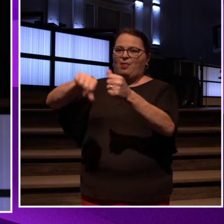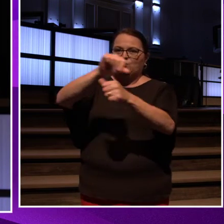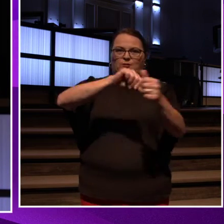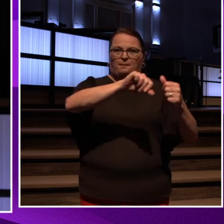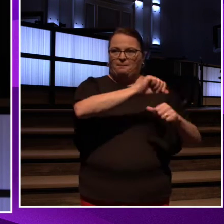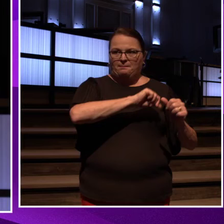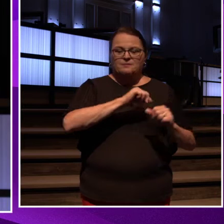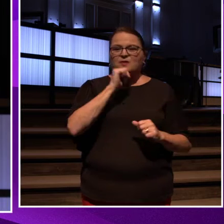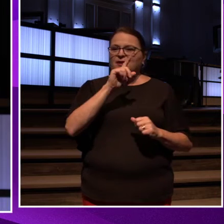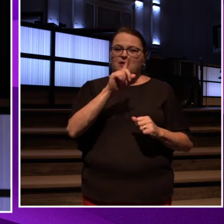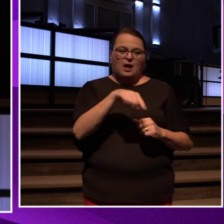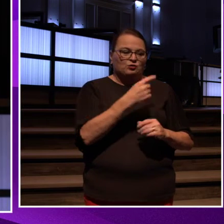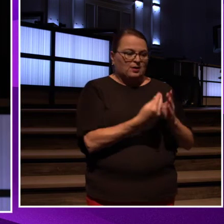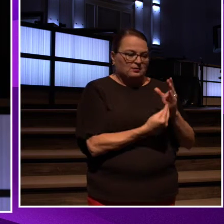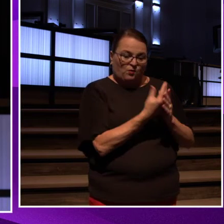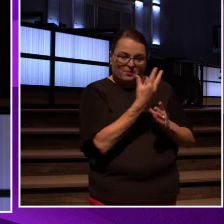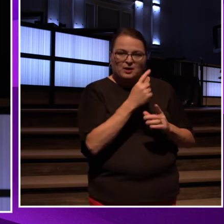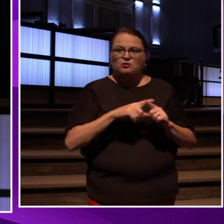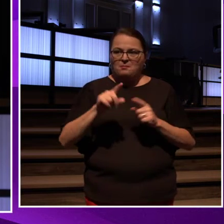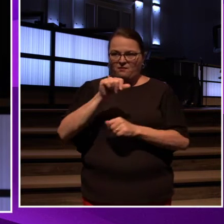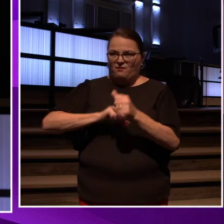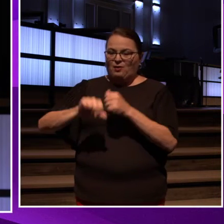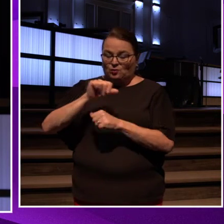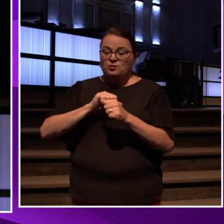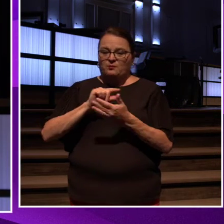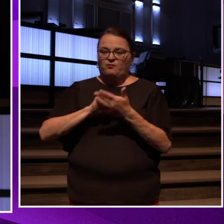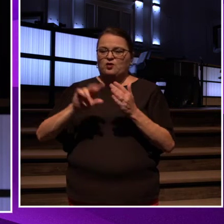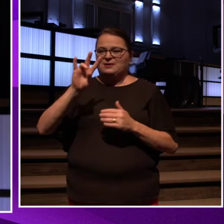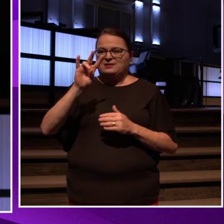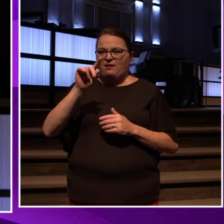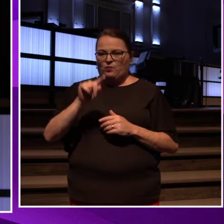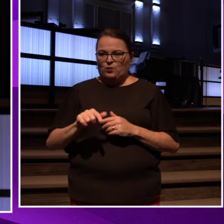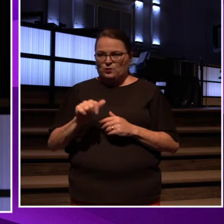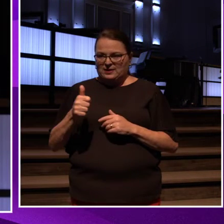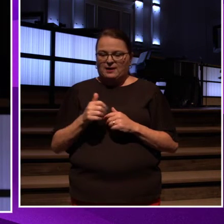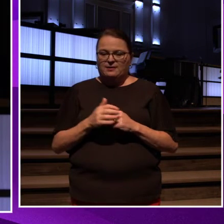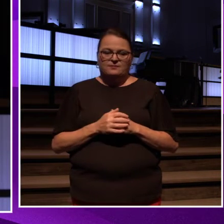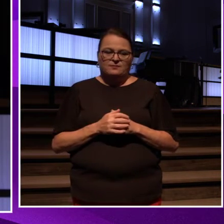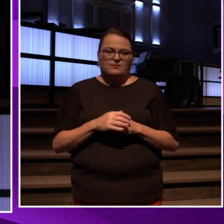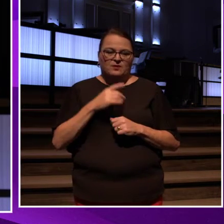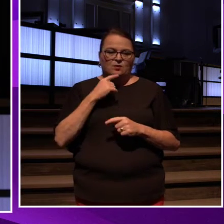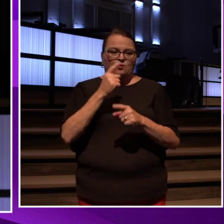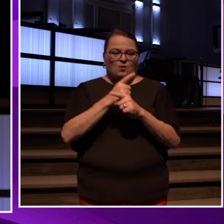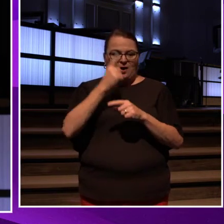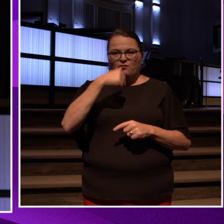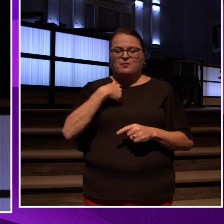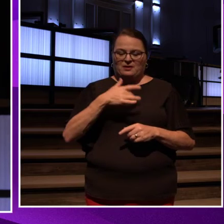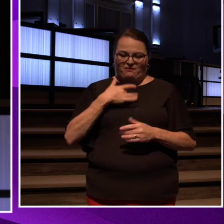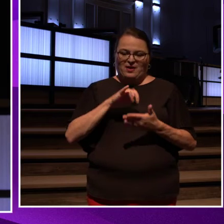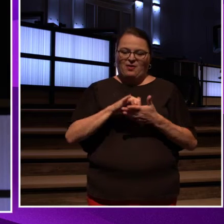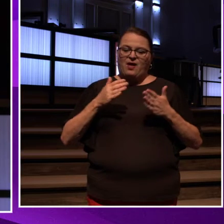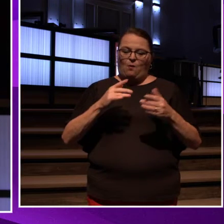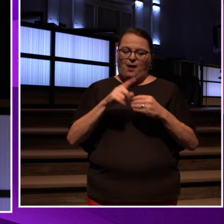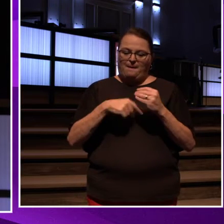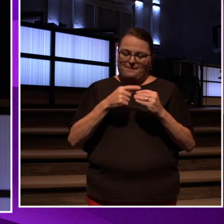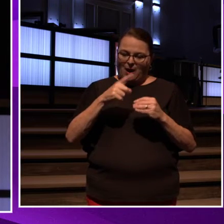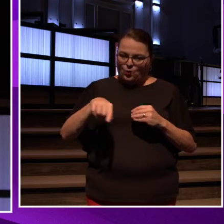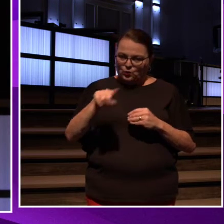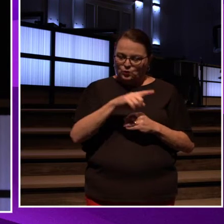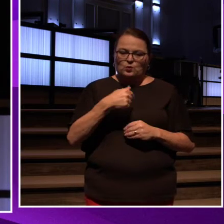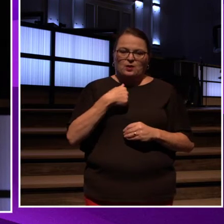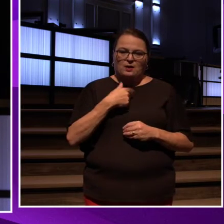not just the formation. And this is in verses 7 through 10. He says, "It's right for me to feel this way about you because I hold you in my heart